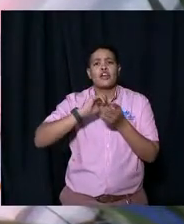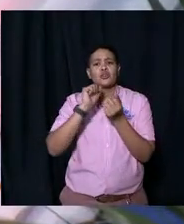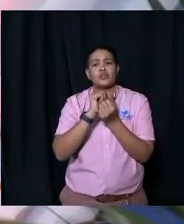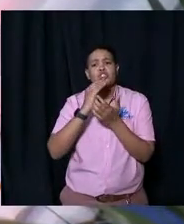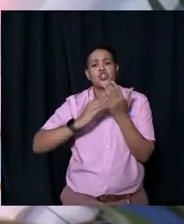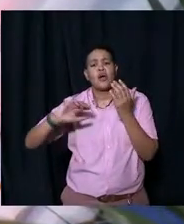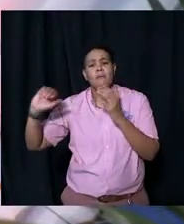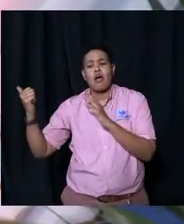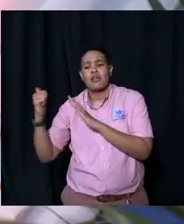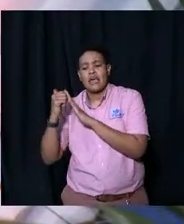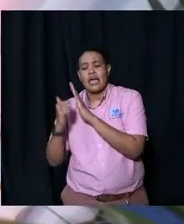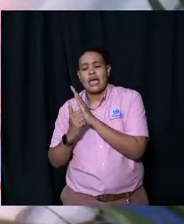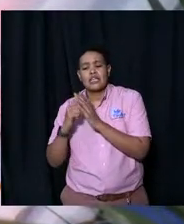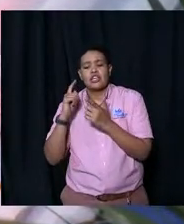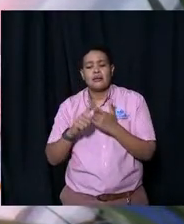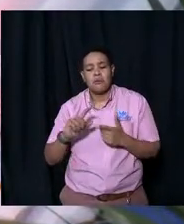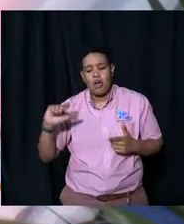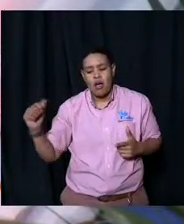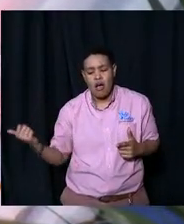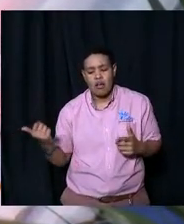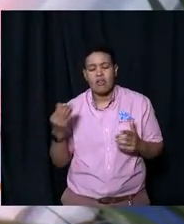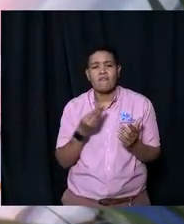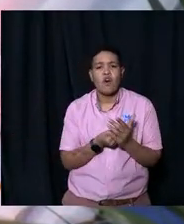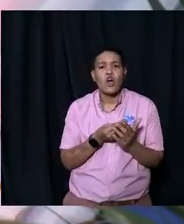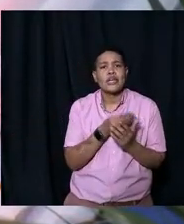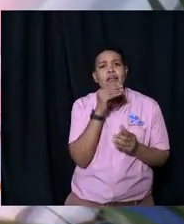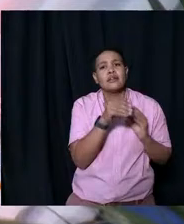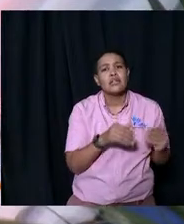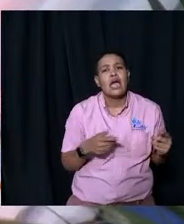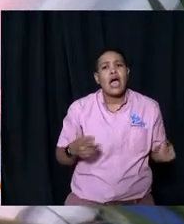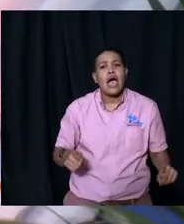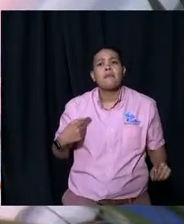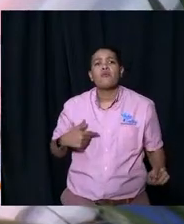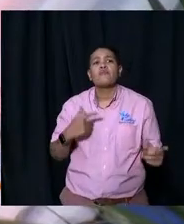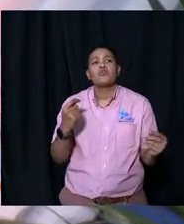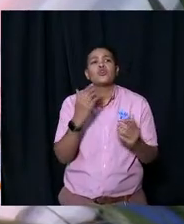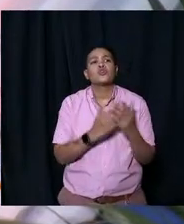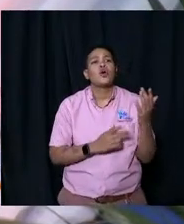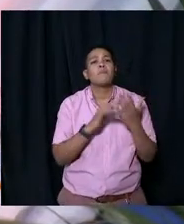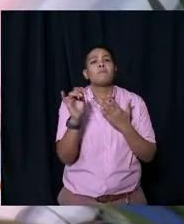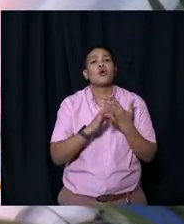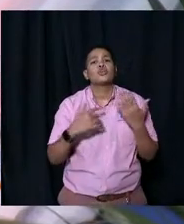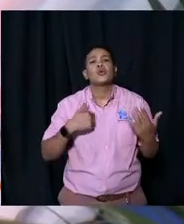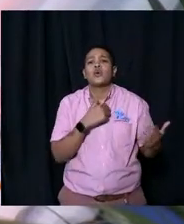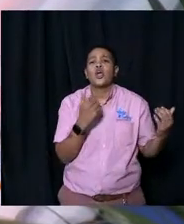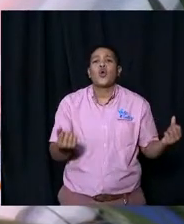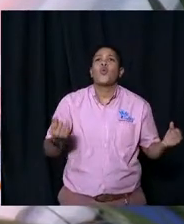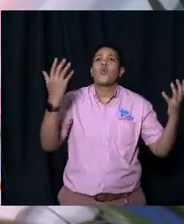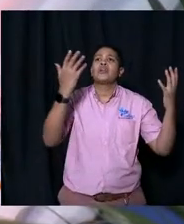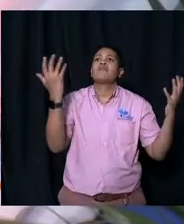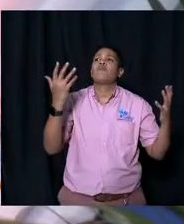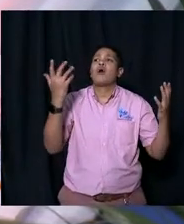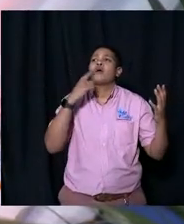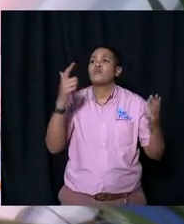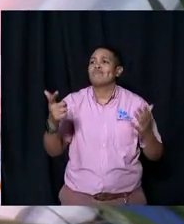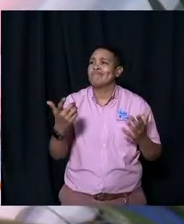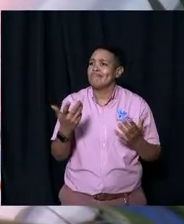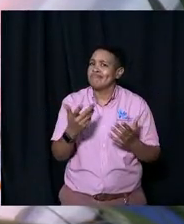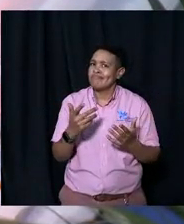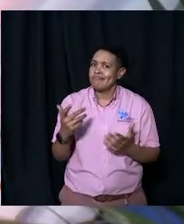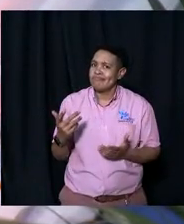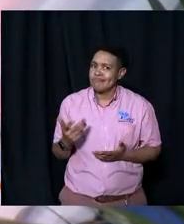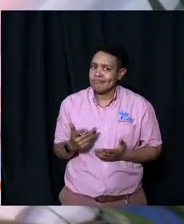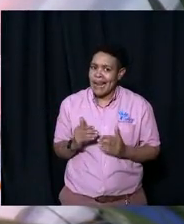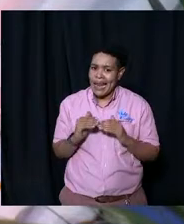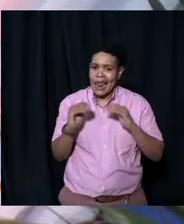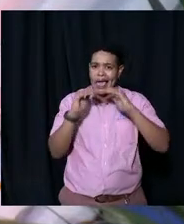other agencies and through some other funding, we have done some projects where we've quantified, you know, what are the levels of pollutants that we expect to